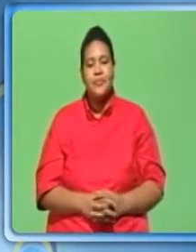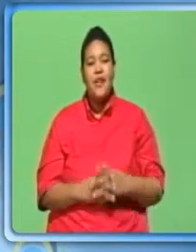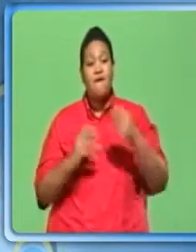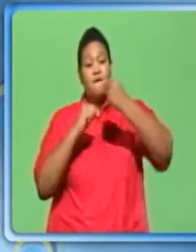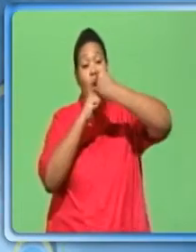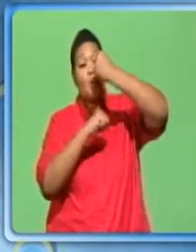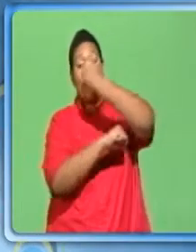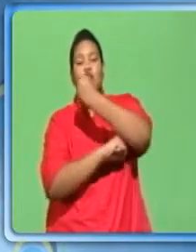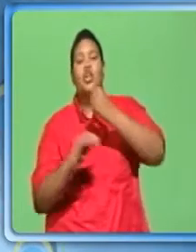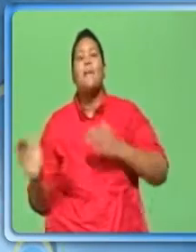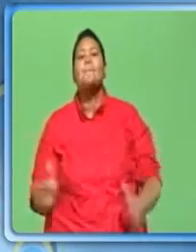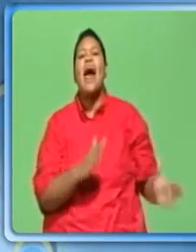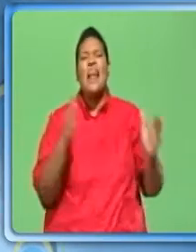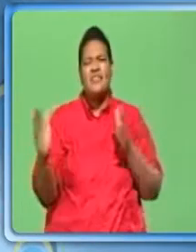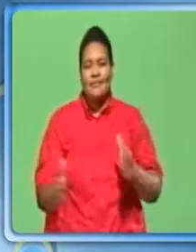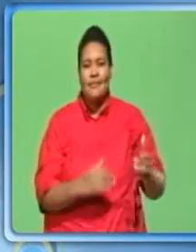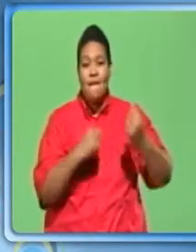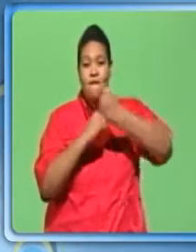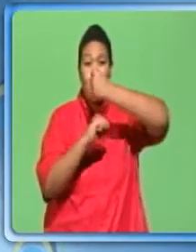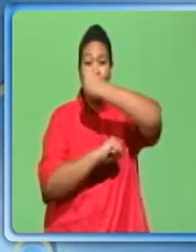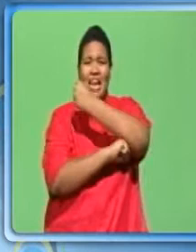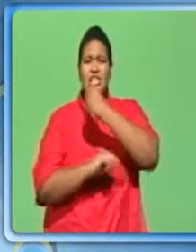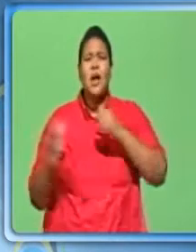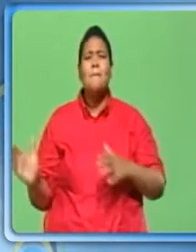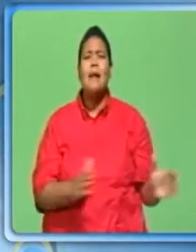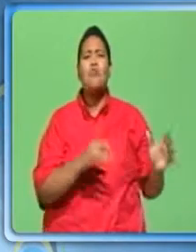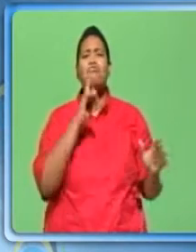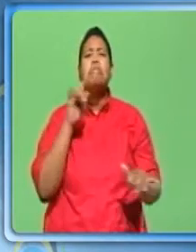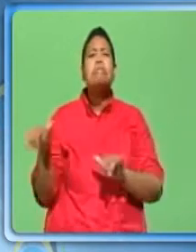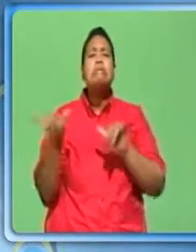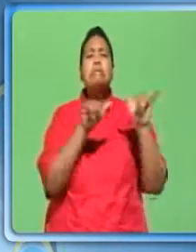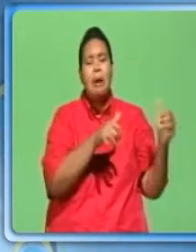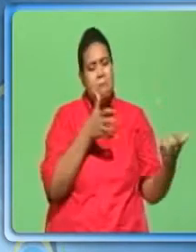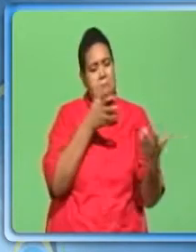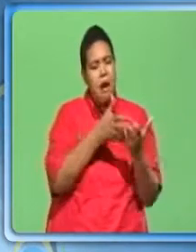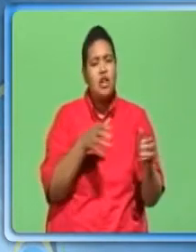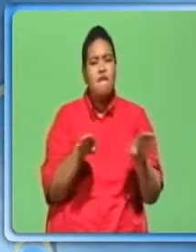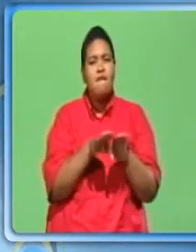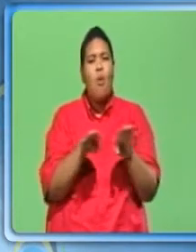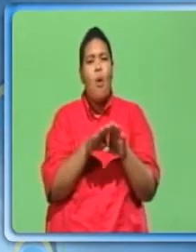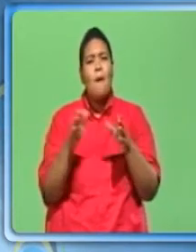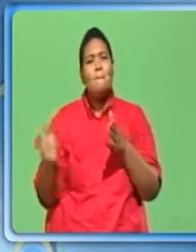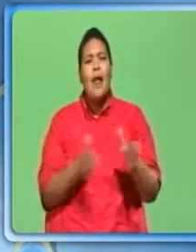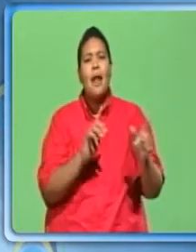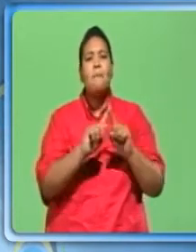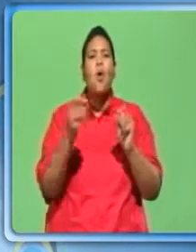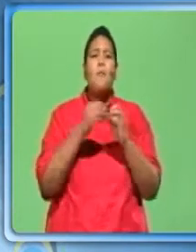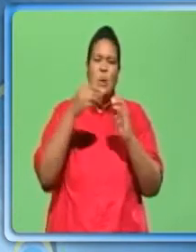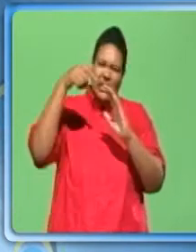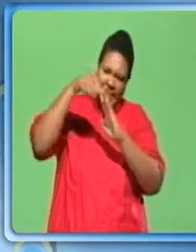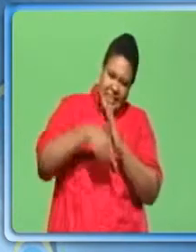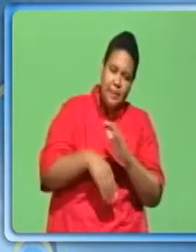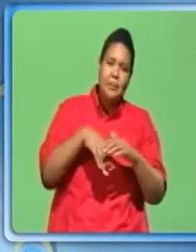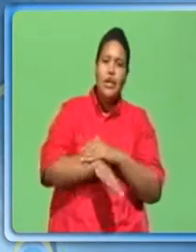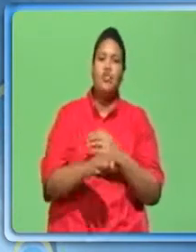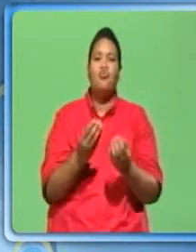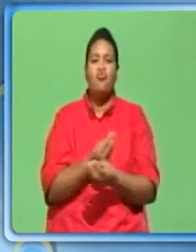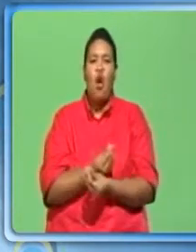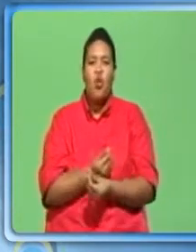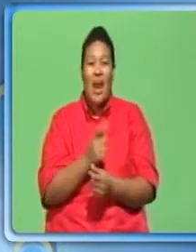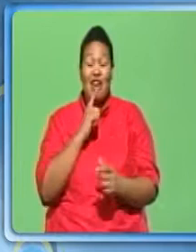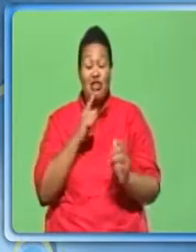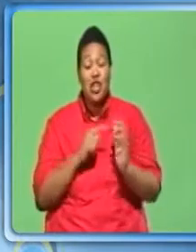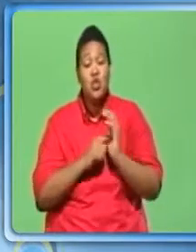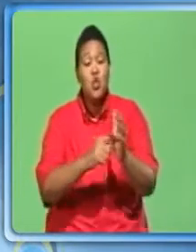Foundation plan. Foundation plan is similar to the floor plan, but it goes deeper in the ground, and it